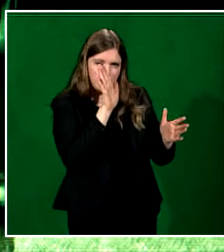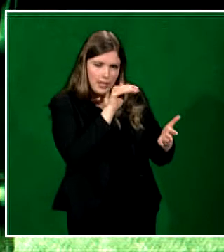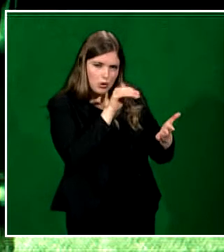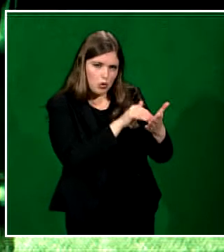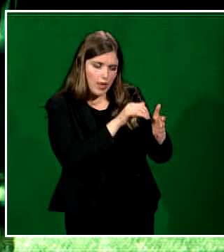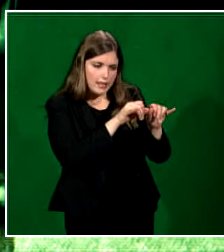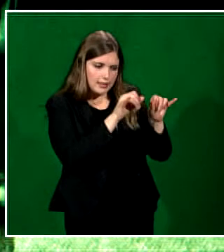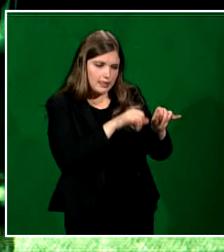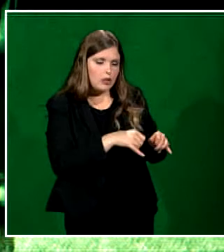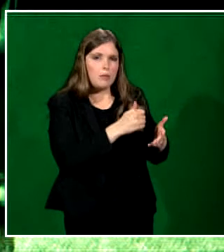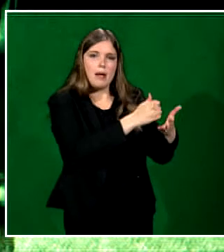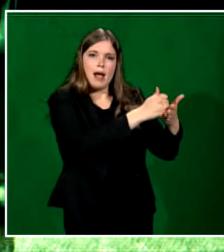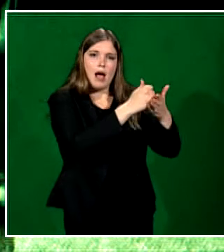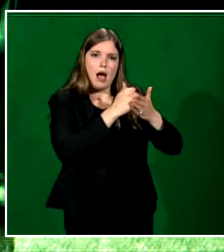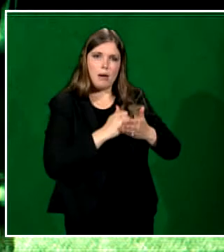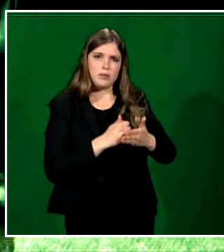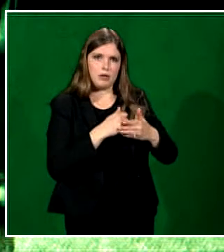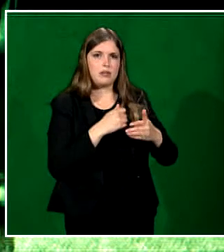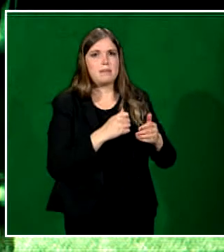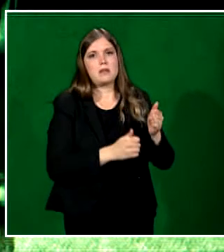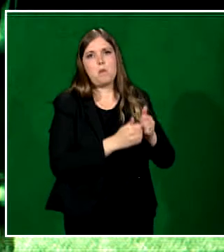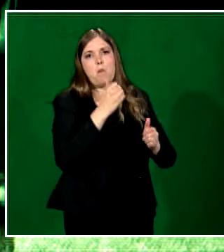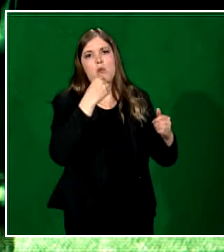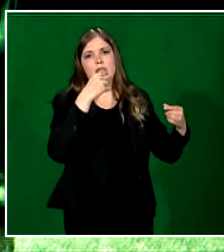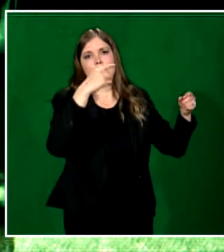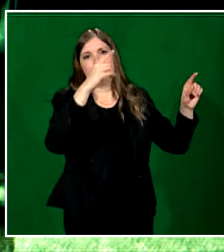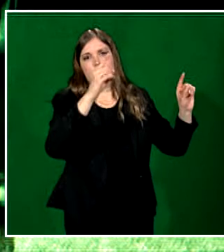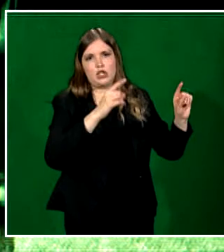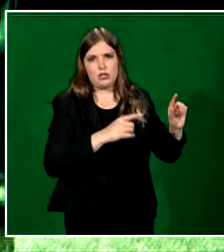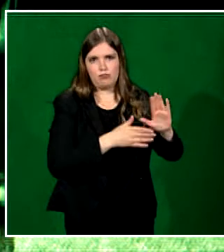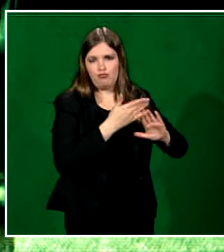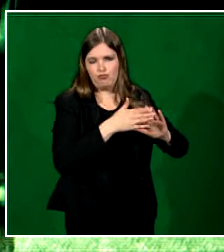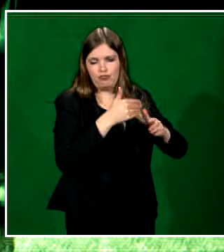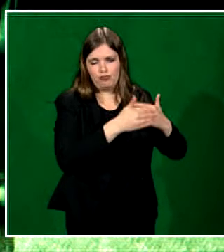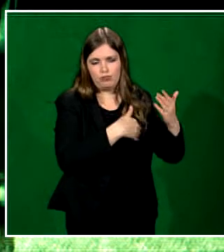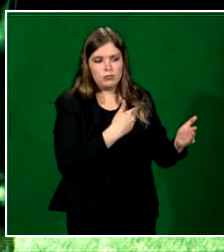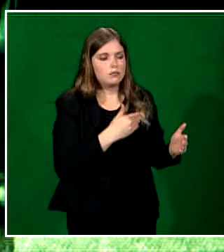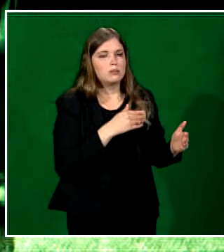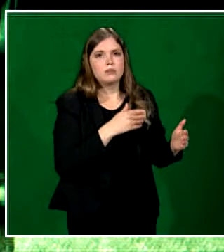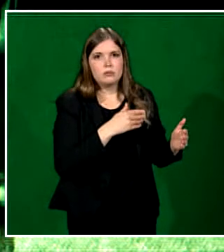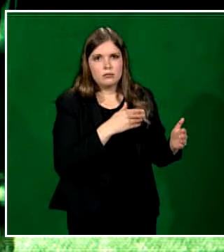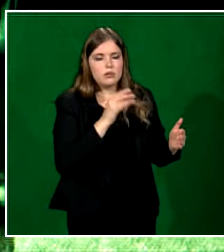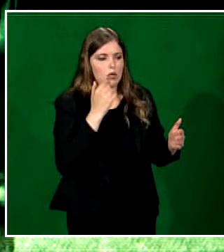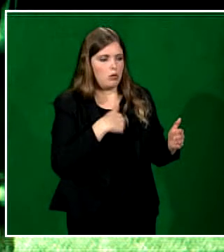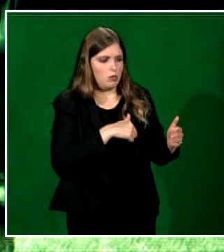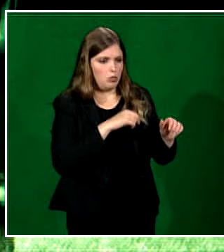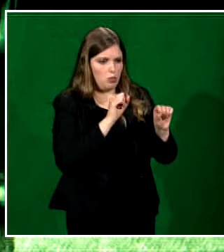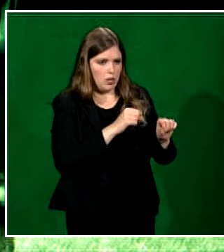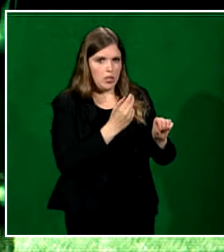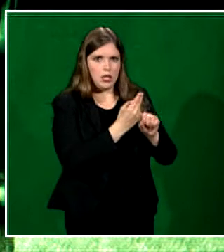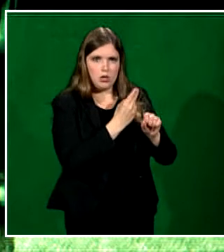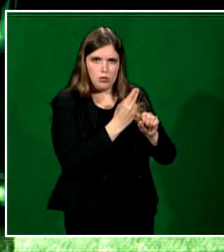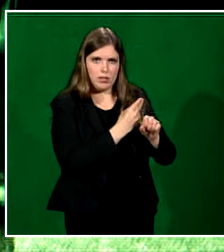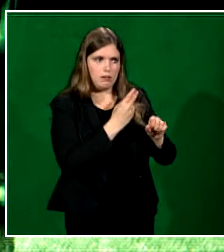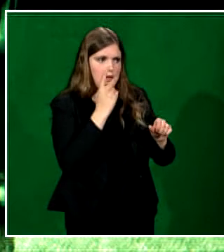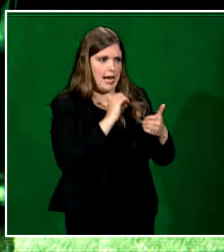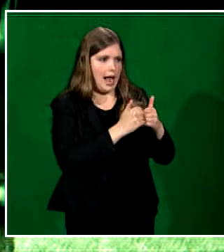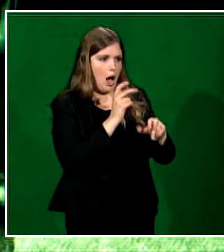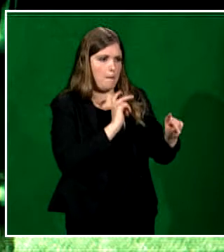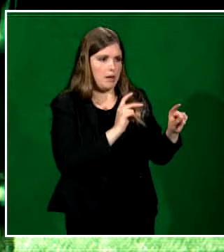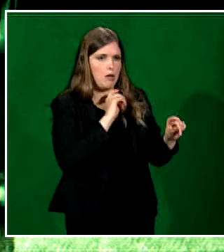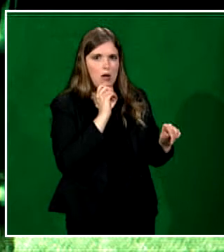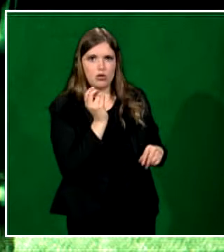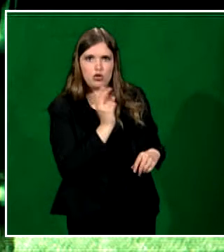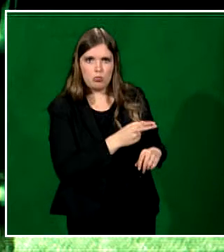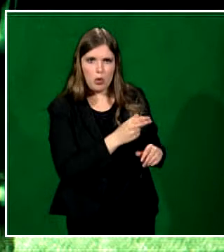our waste efficiently. That's why we decided to start up in such a place whereby we can easily follow up on how people are disposing our